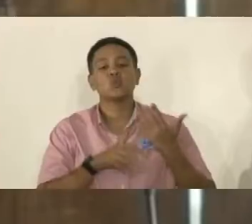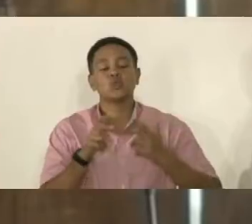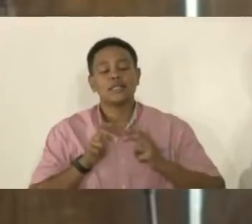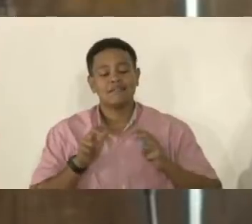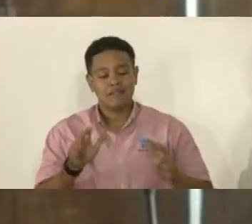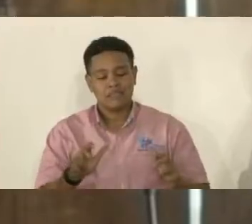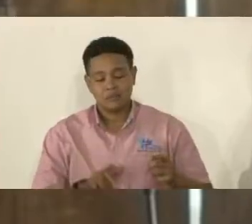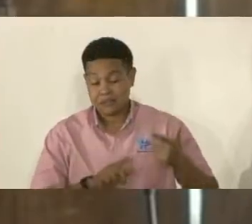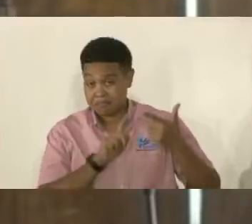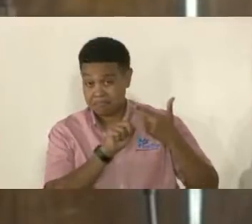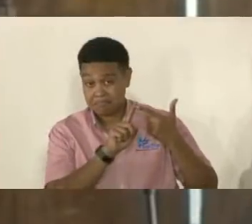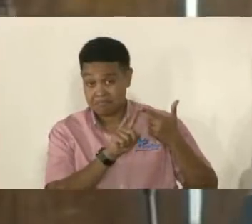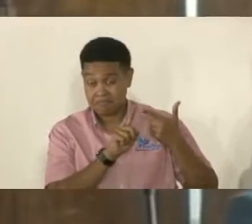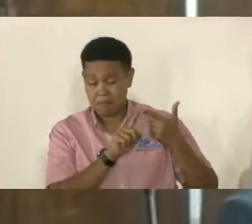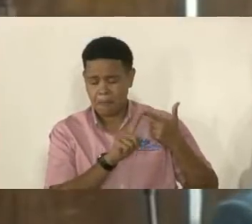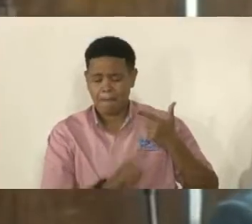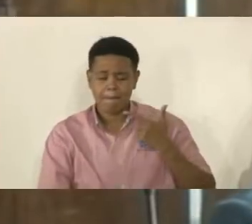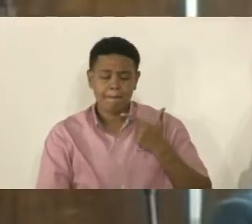investment.